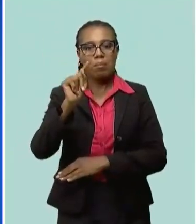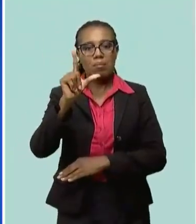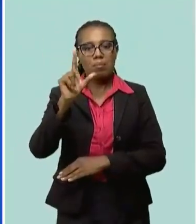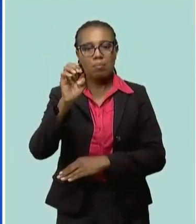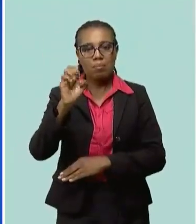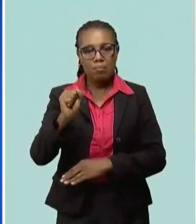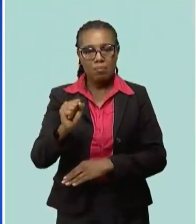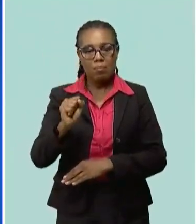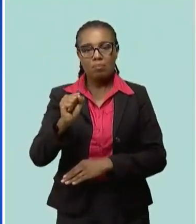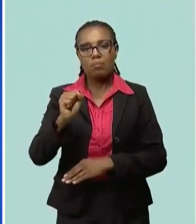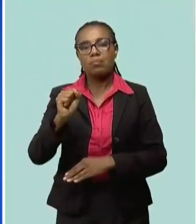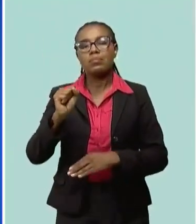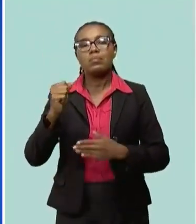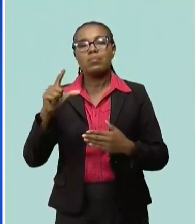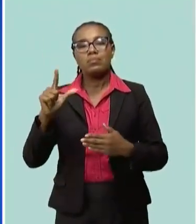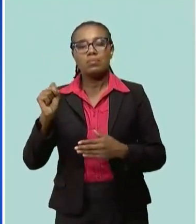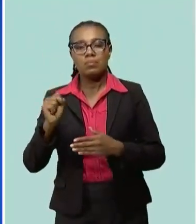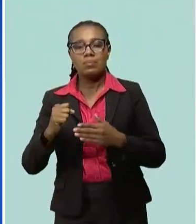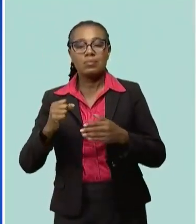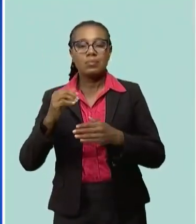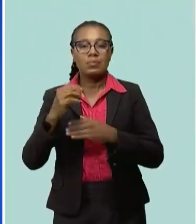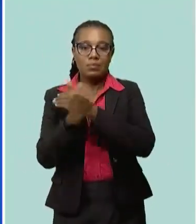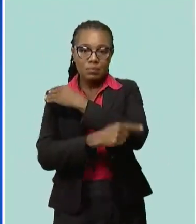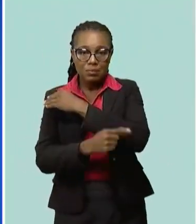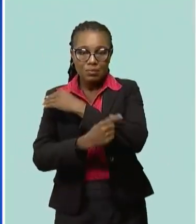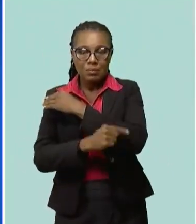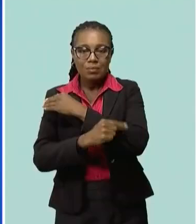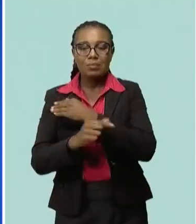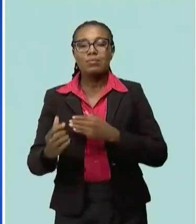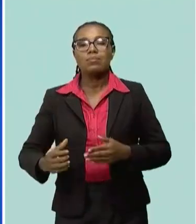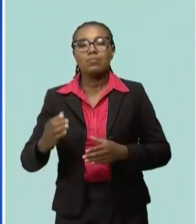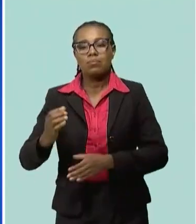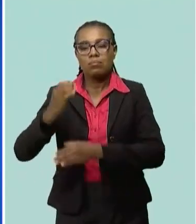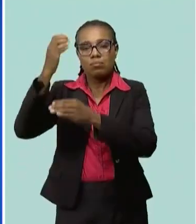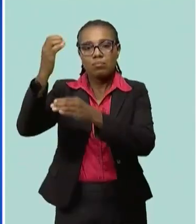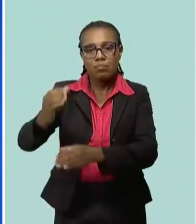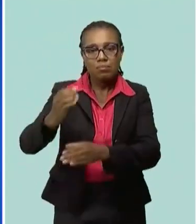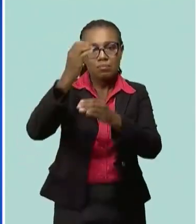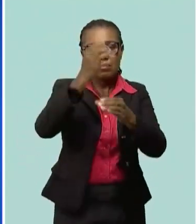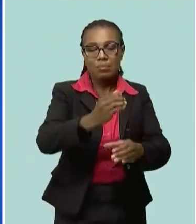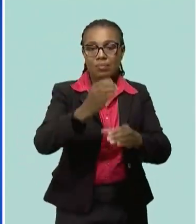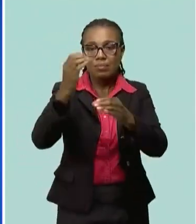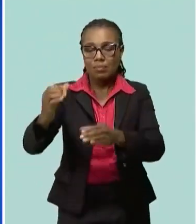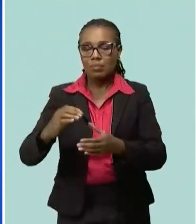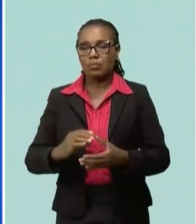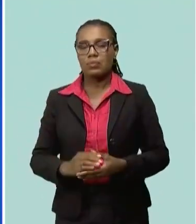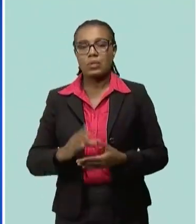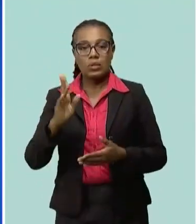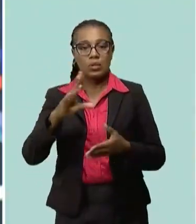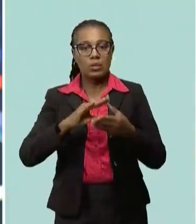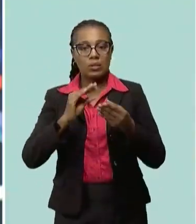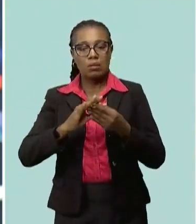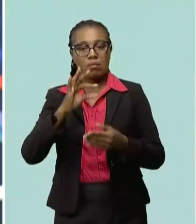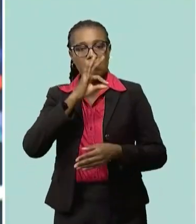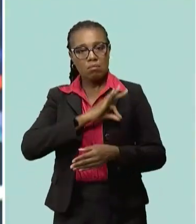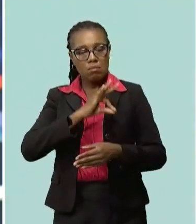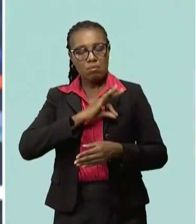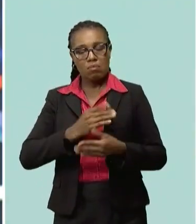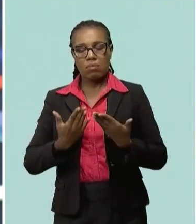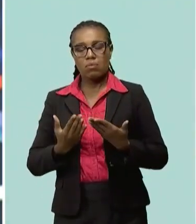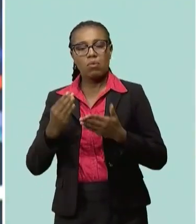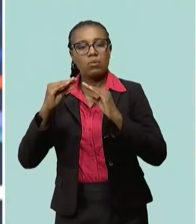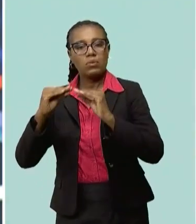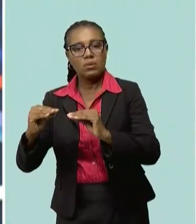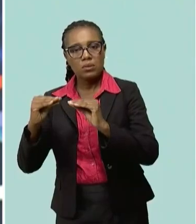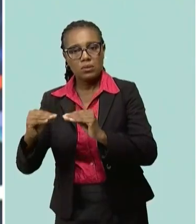Sergeant of Police attached to the scheme, Kim Harris, says one of the benefits of the activity is teaching the children respect.